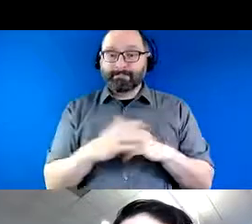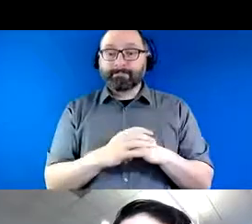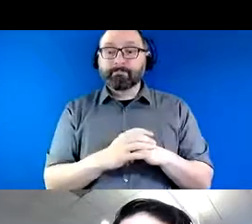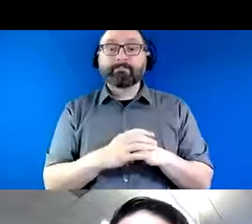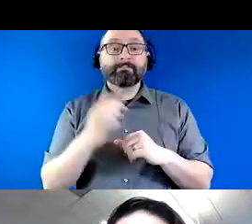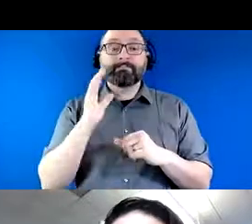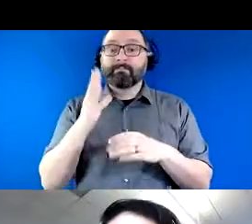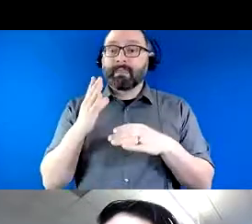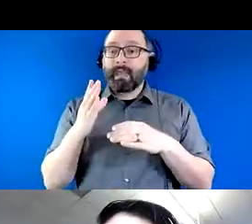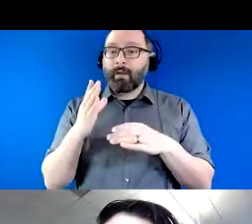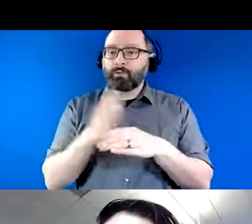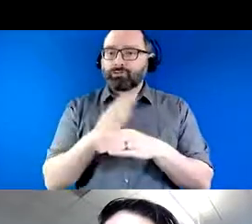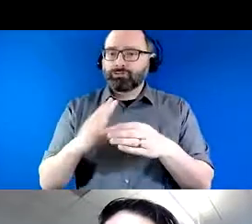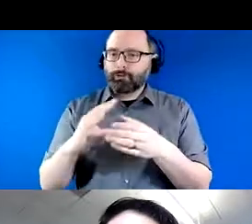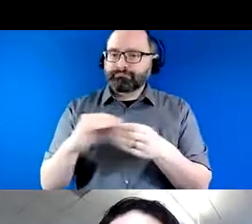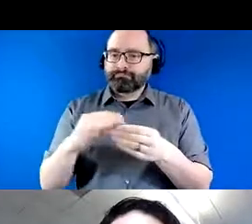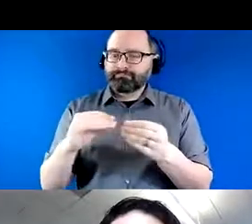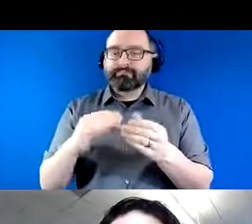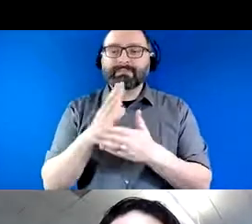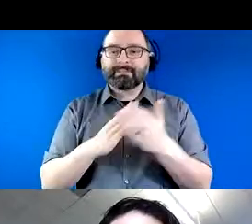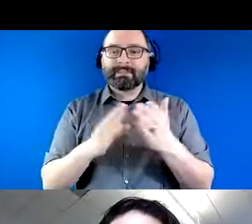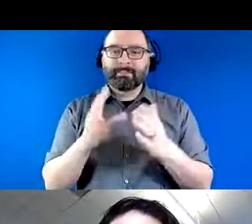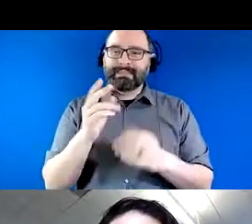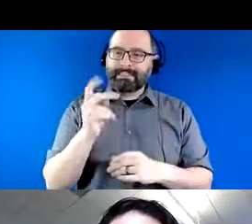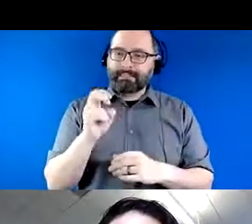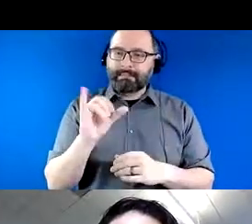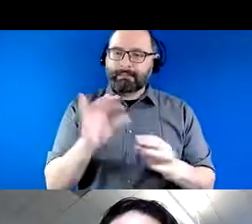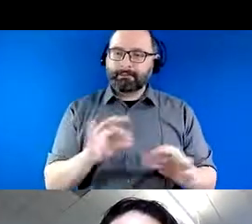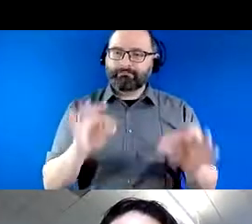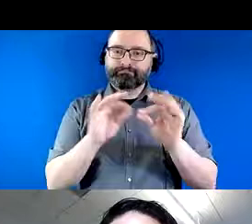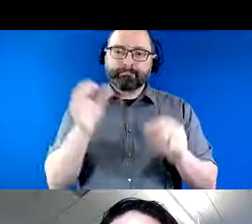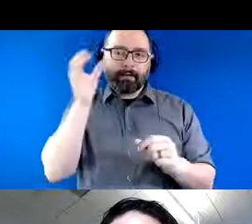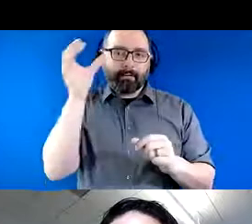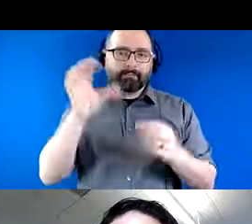to share some key concepts about managing